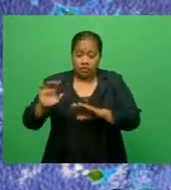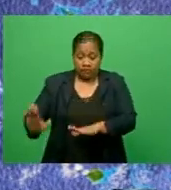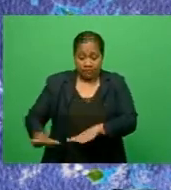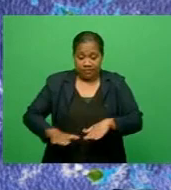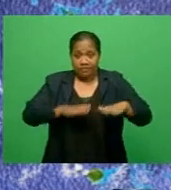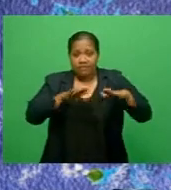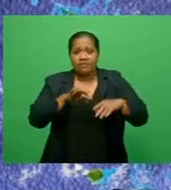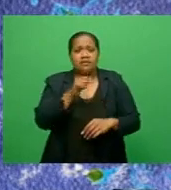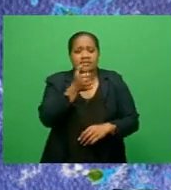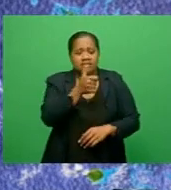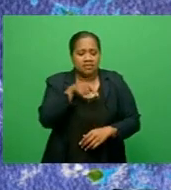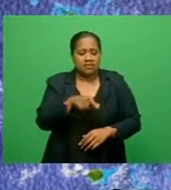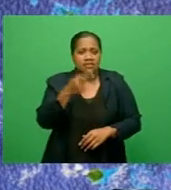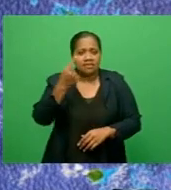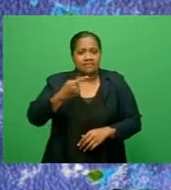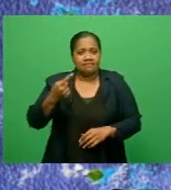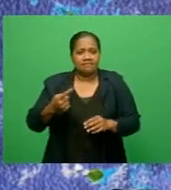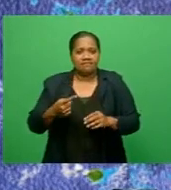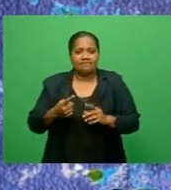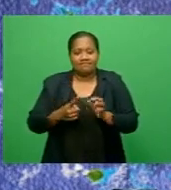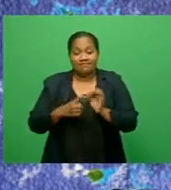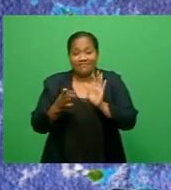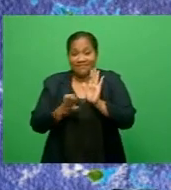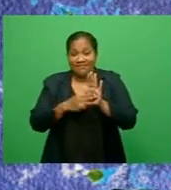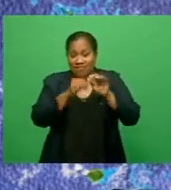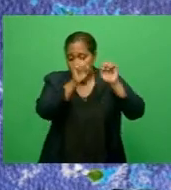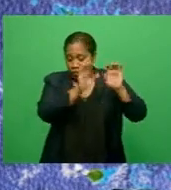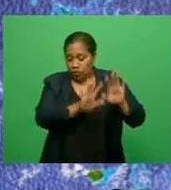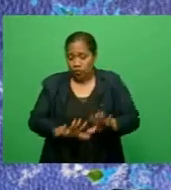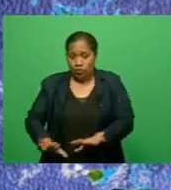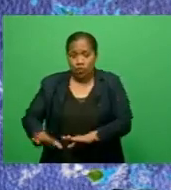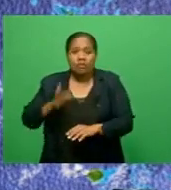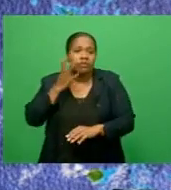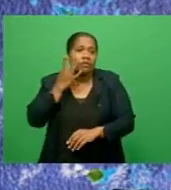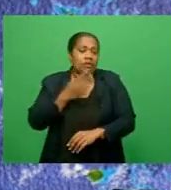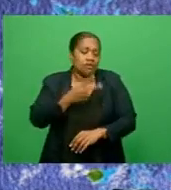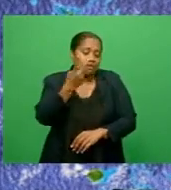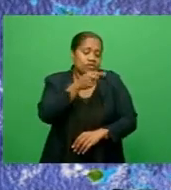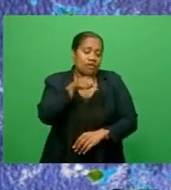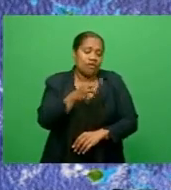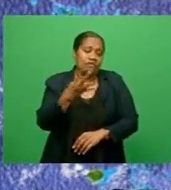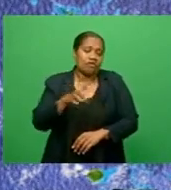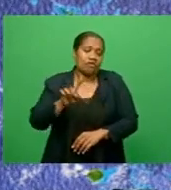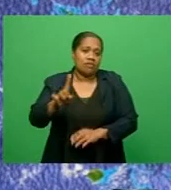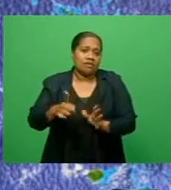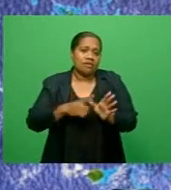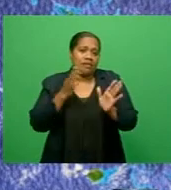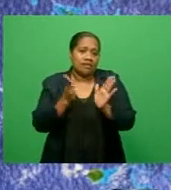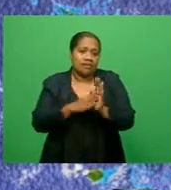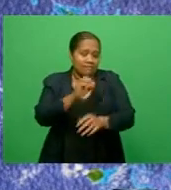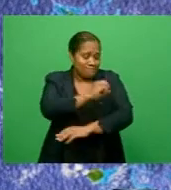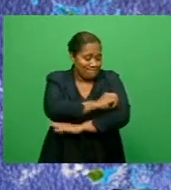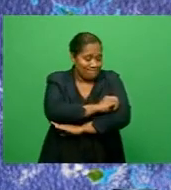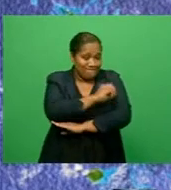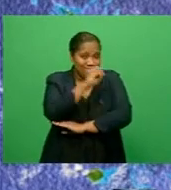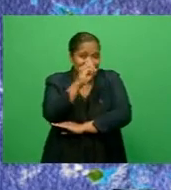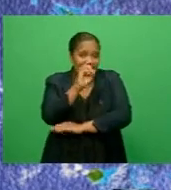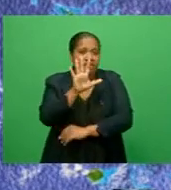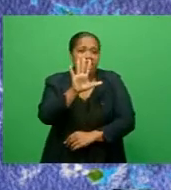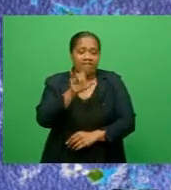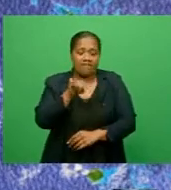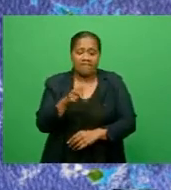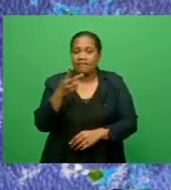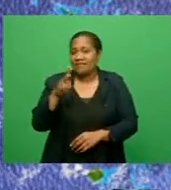at 6:11 p.m. with the next low tide at 12:41 a.m. Sunrise is at 5:25.